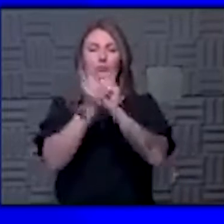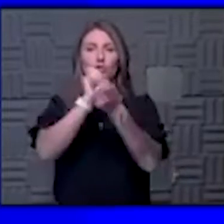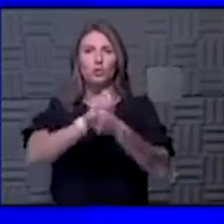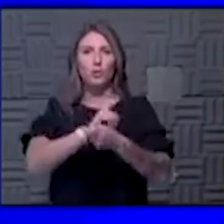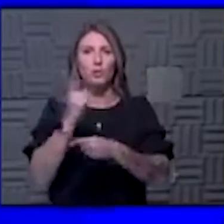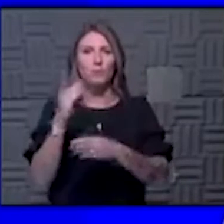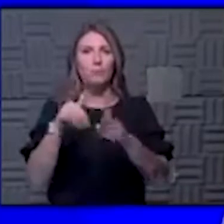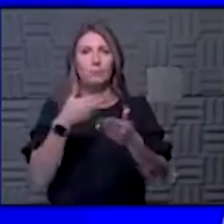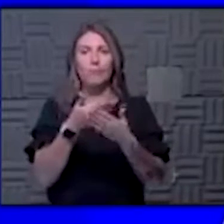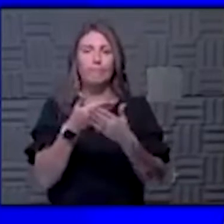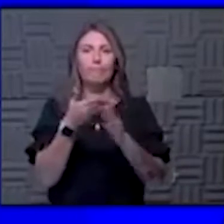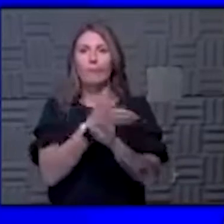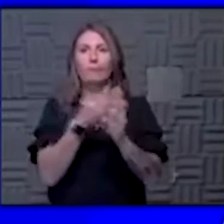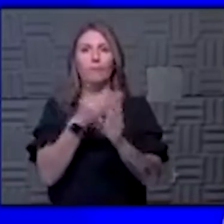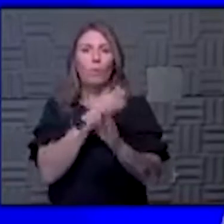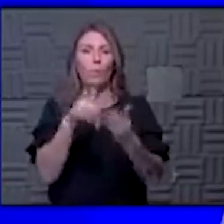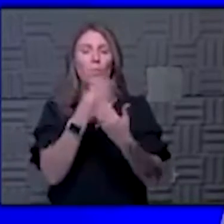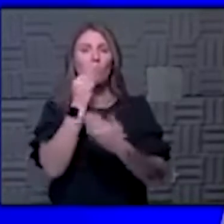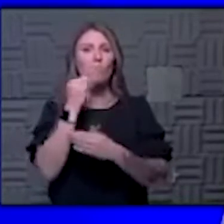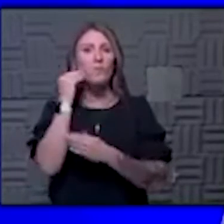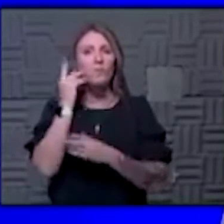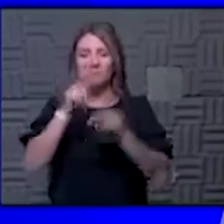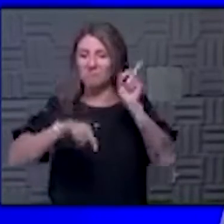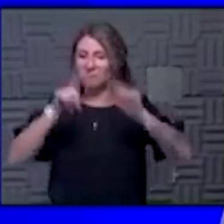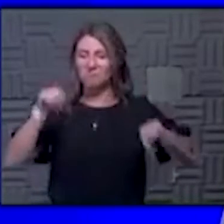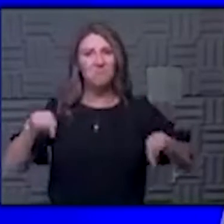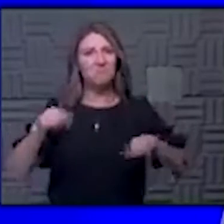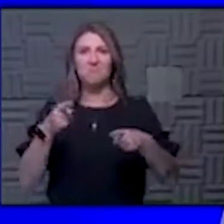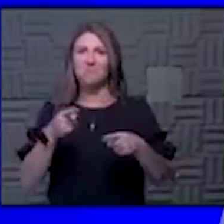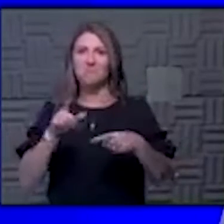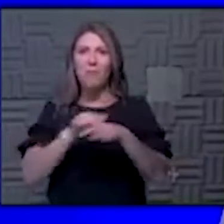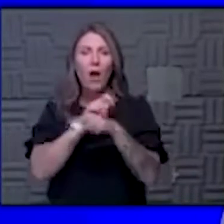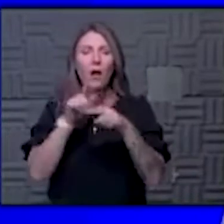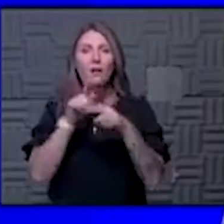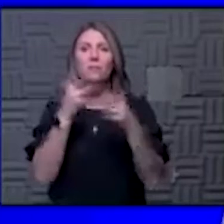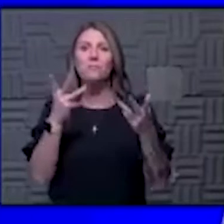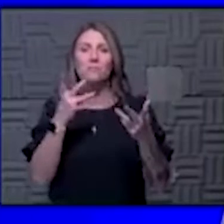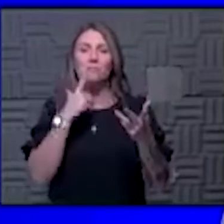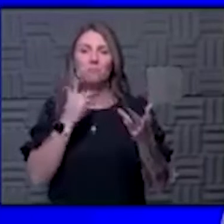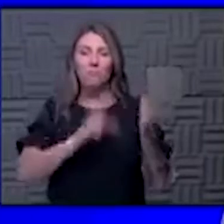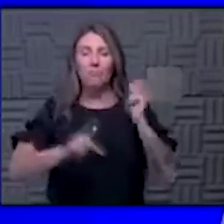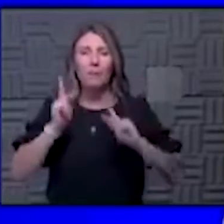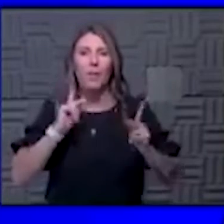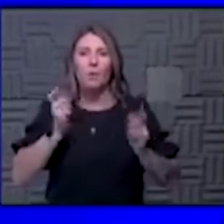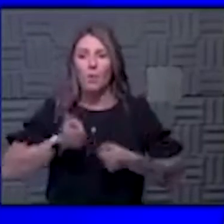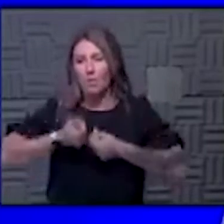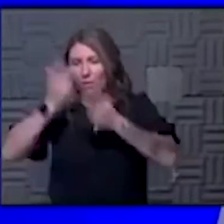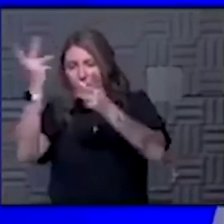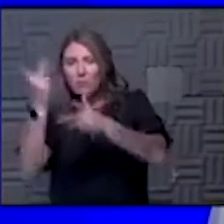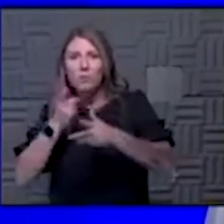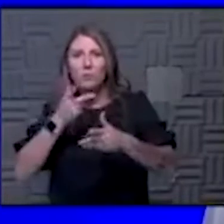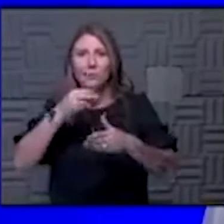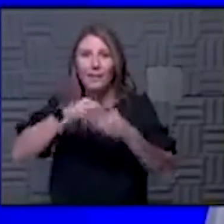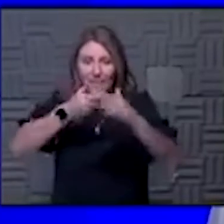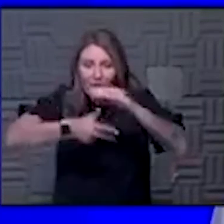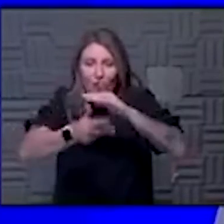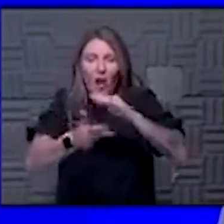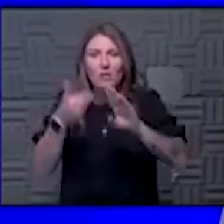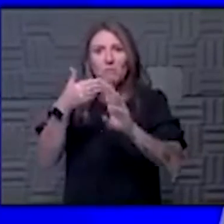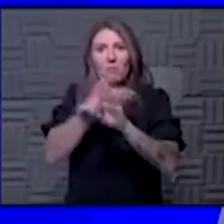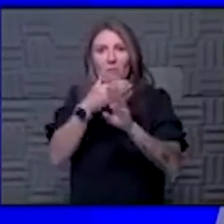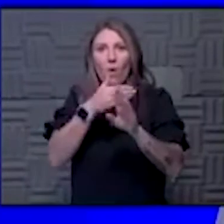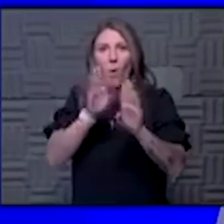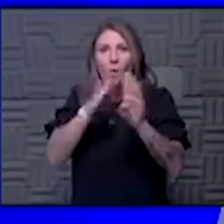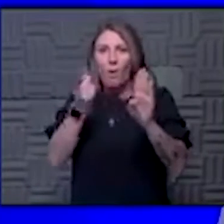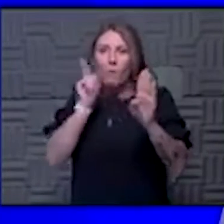was just a wide variety of practice. Some people would undress in the garage before they got in to go see their family